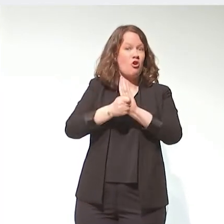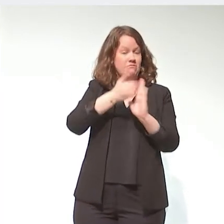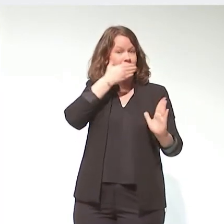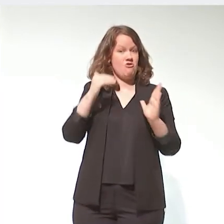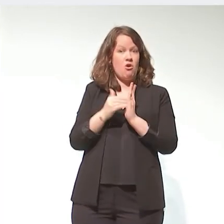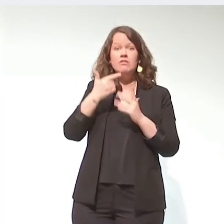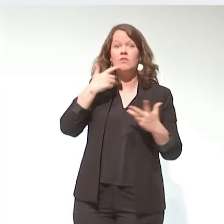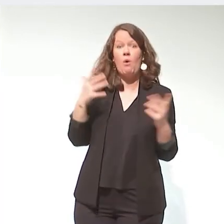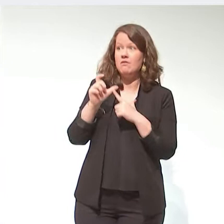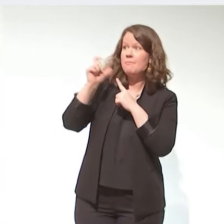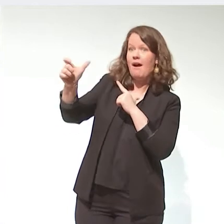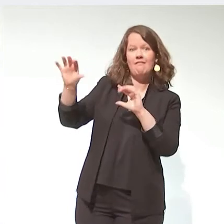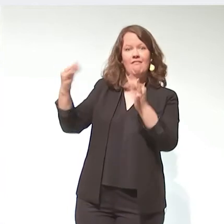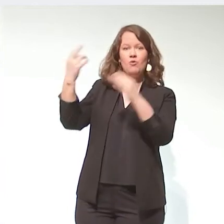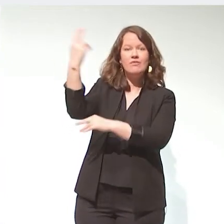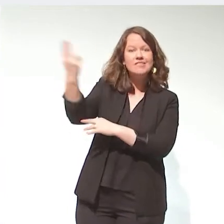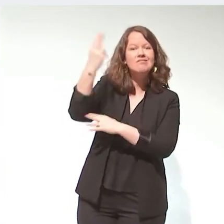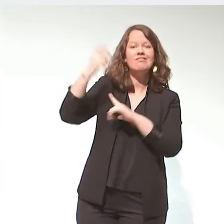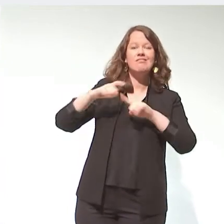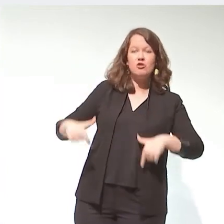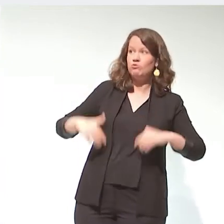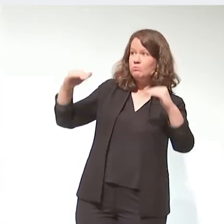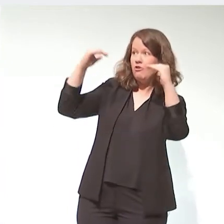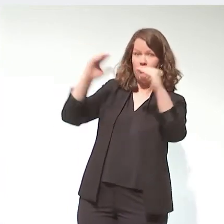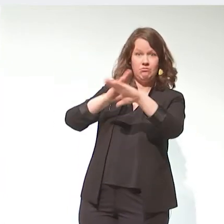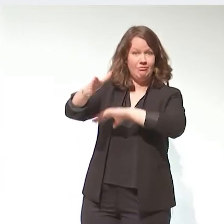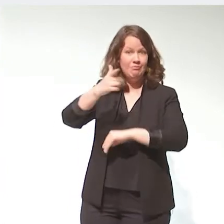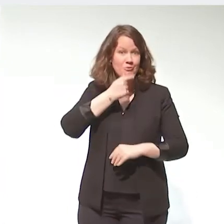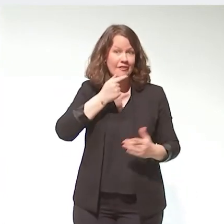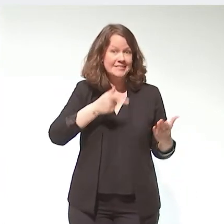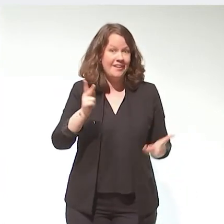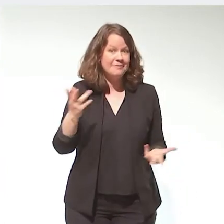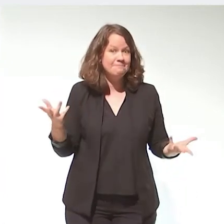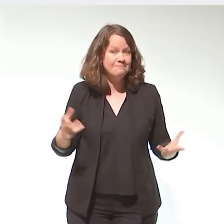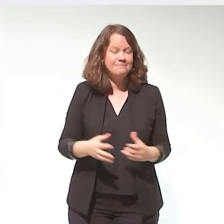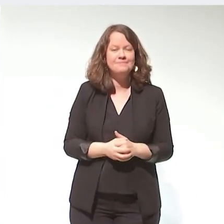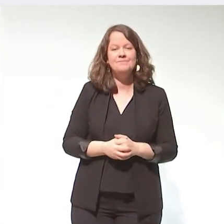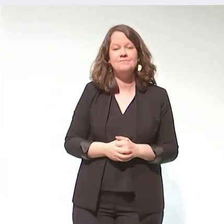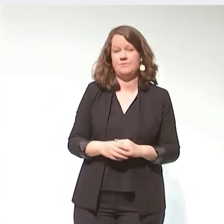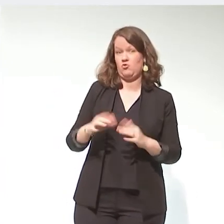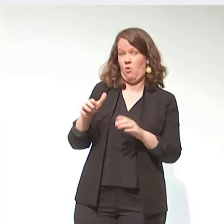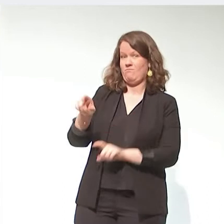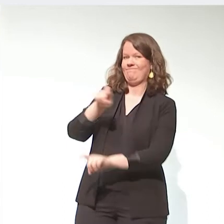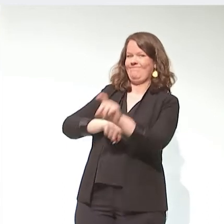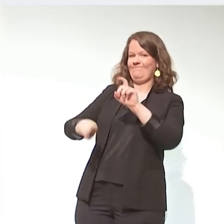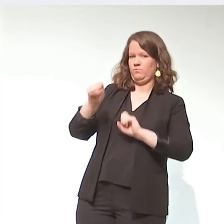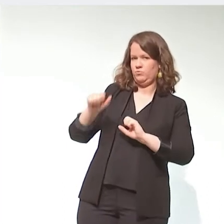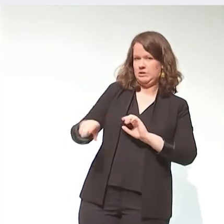effective transition planning that begins from the secondary school and involves the community.